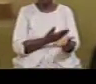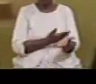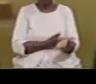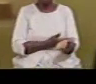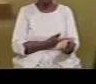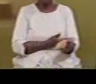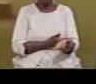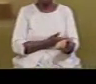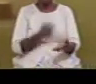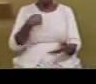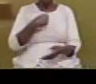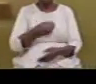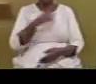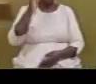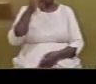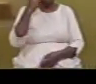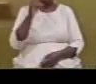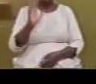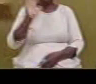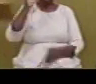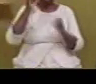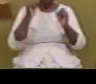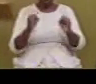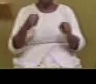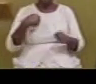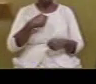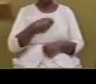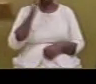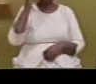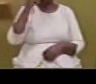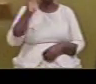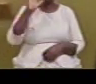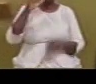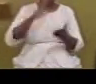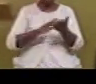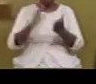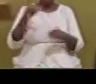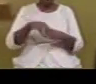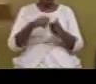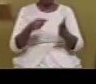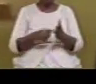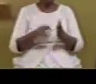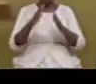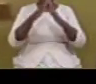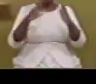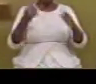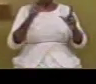we will see his power, we will see his glory in this sanctuary.